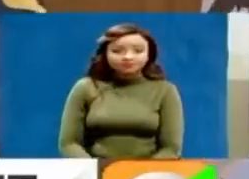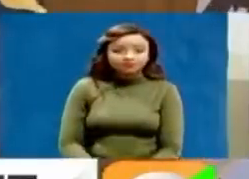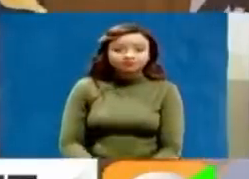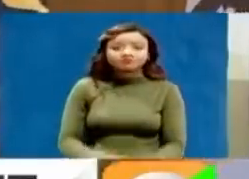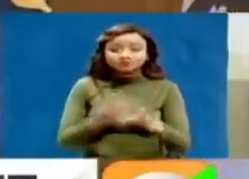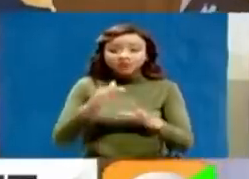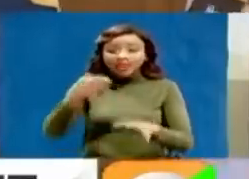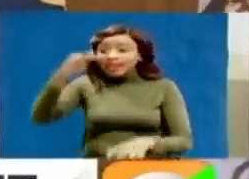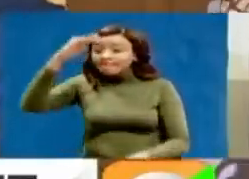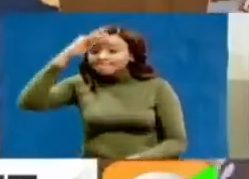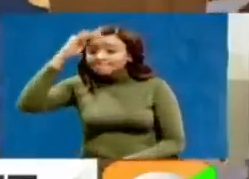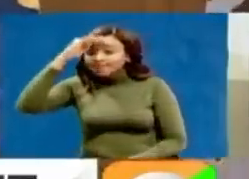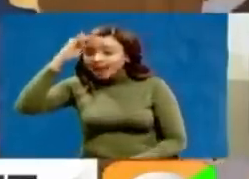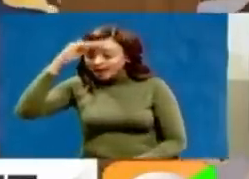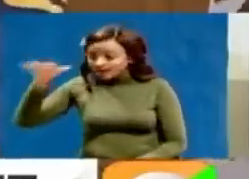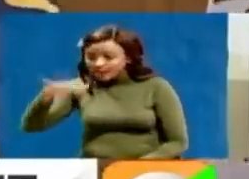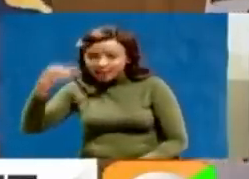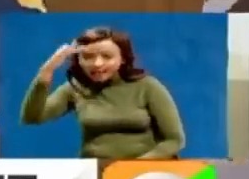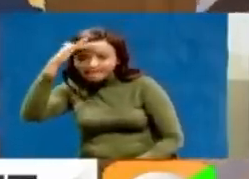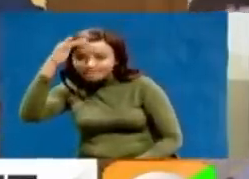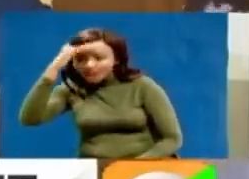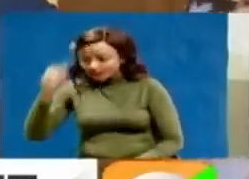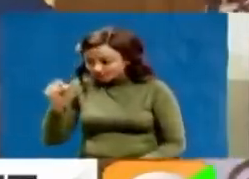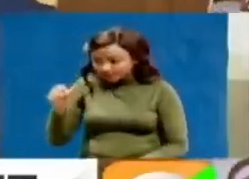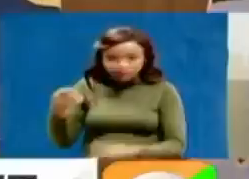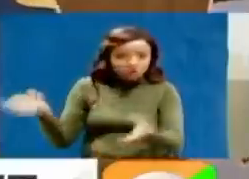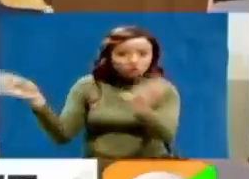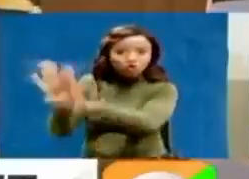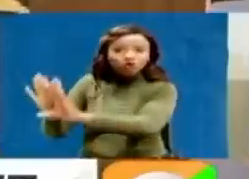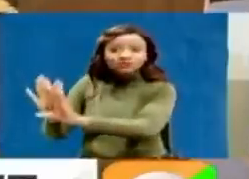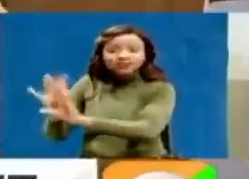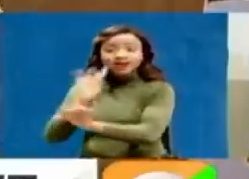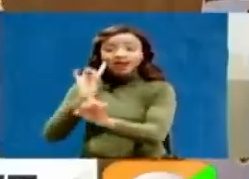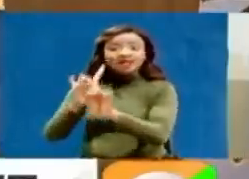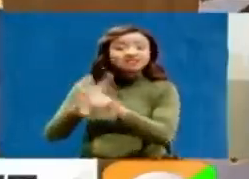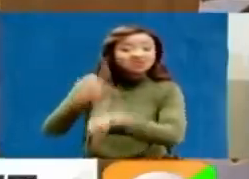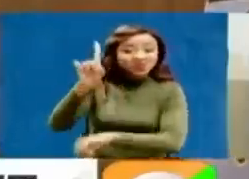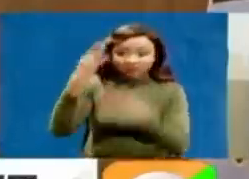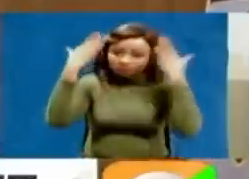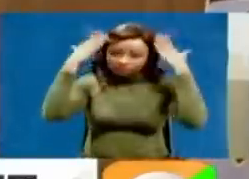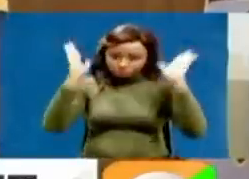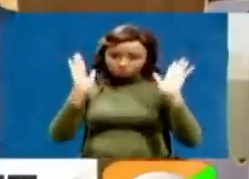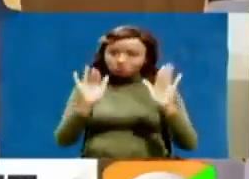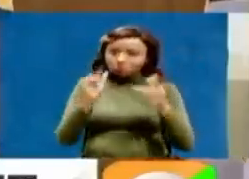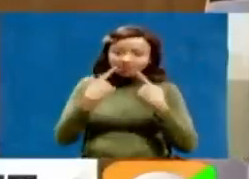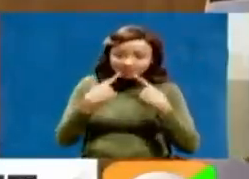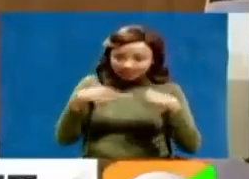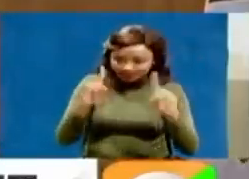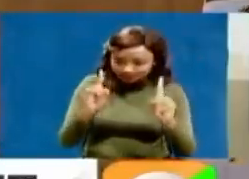That all bars shall remain closed until further notice.